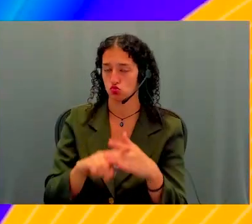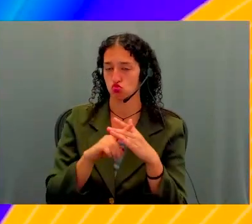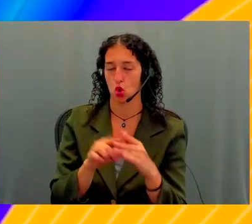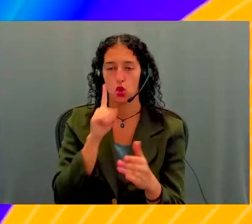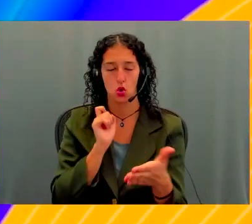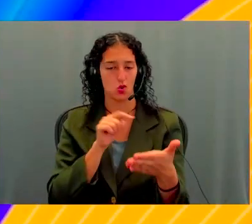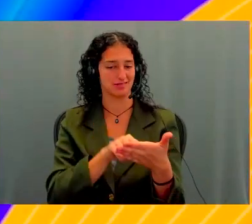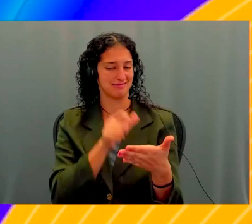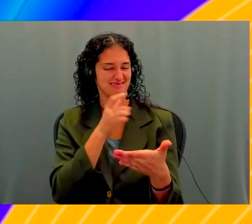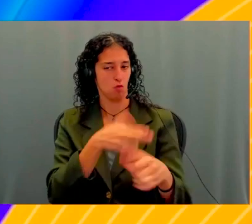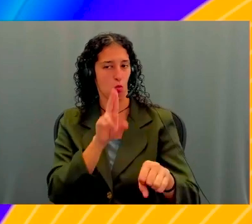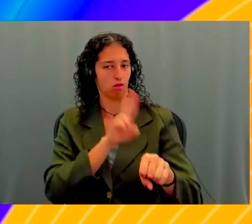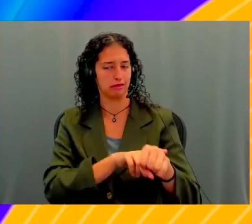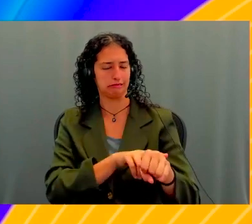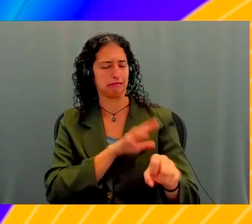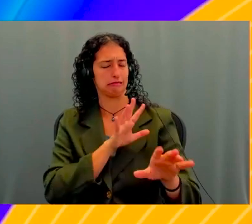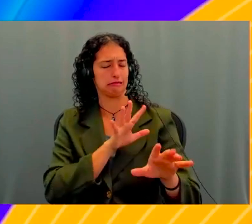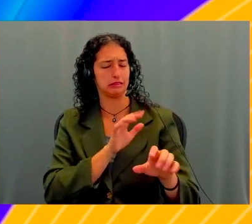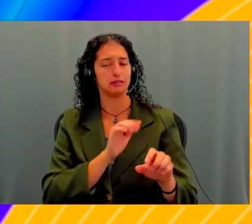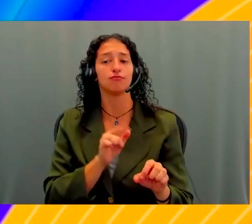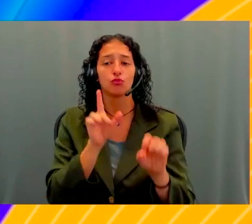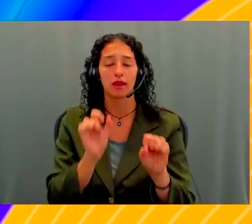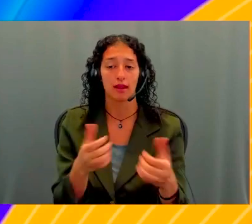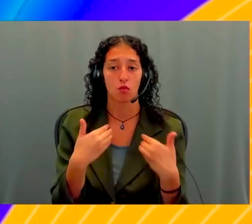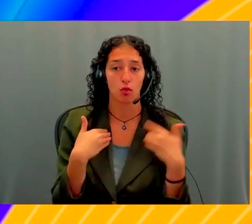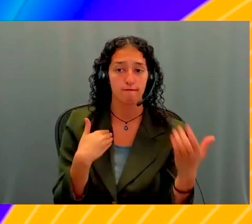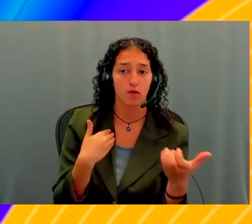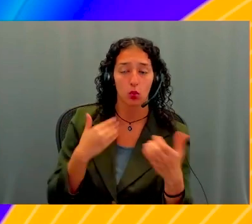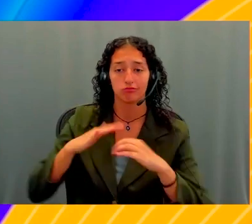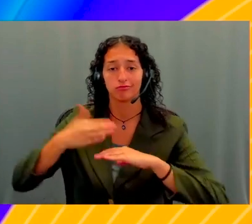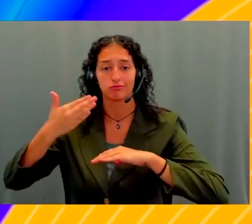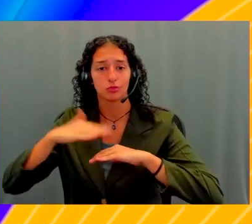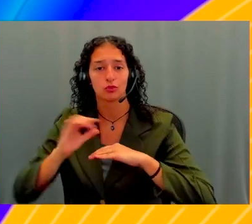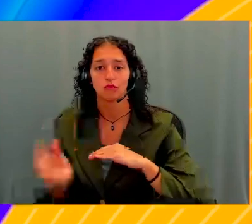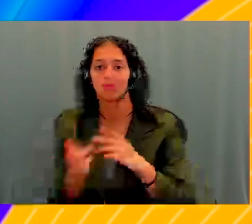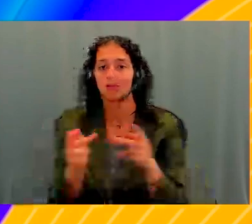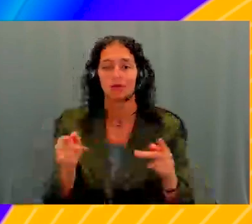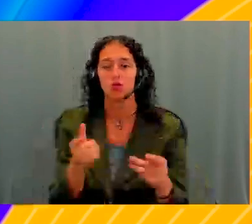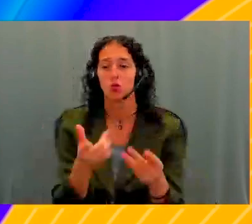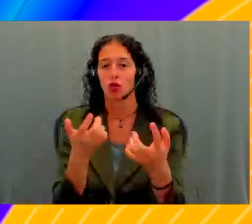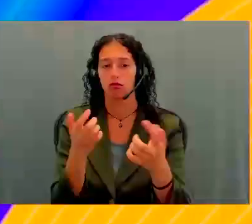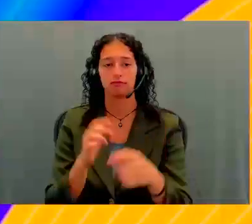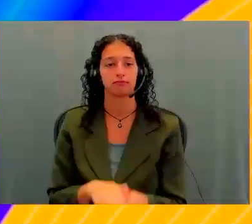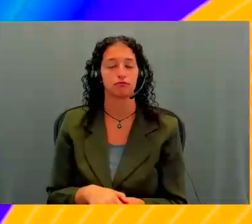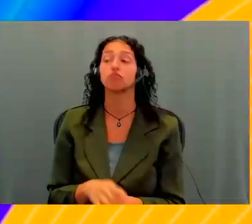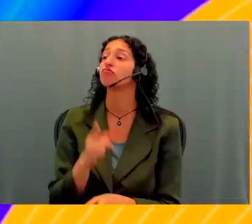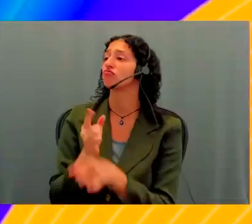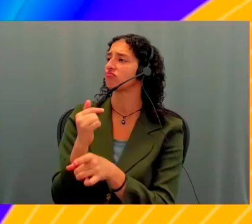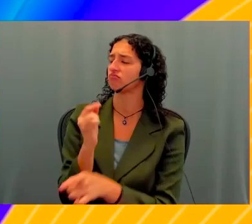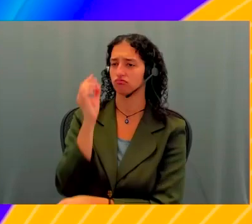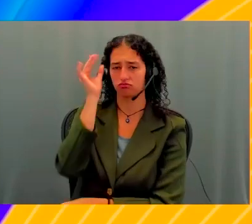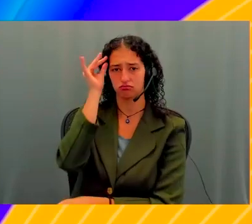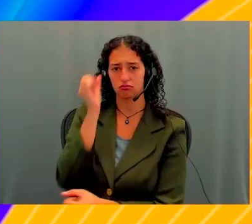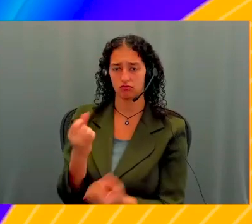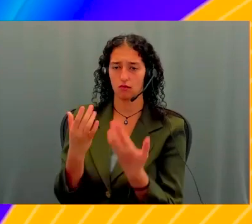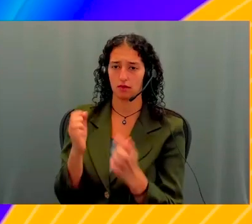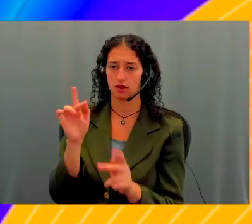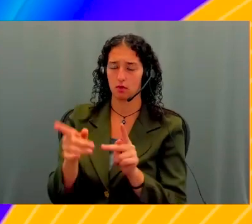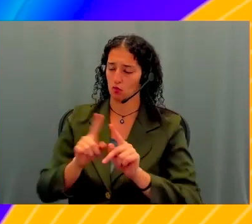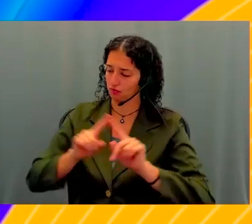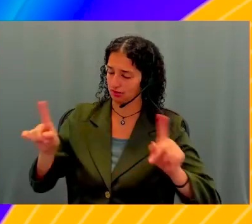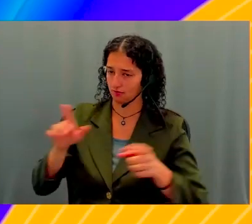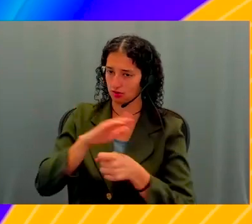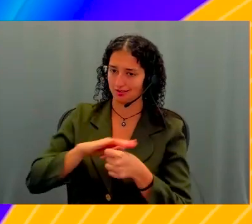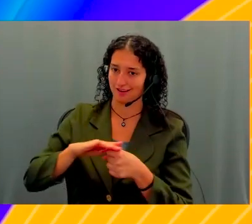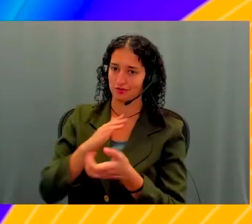the console, anywhere you want. yeah. Yeah, that's. Oh, I was just thinking because we've got a lot of people who are listening who are of all different areas. We've got some people